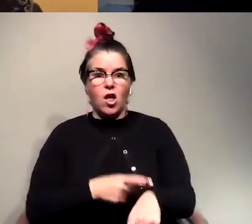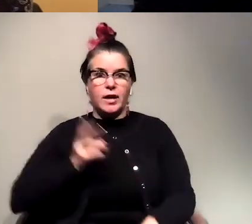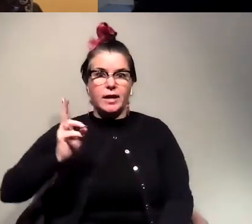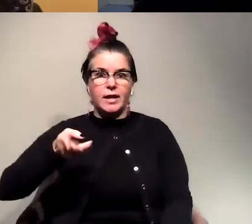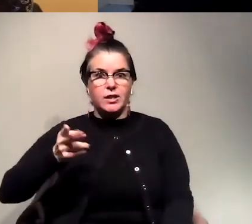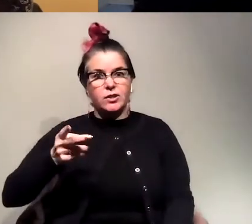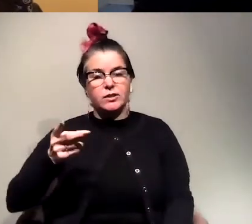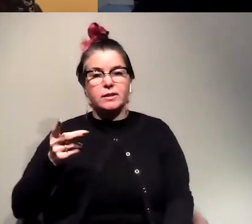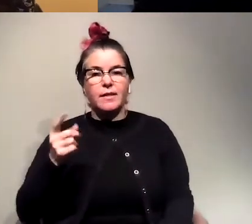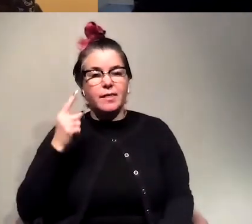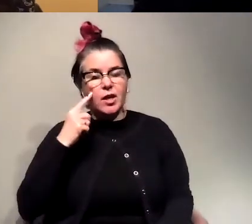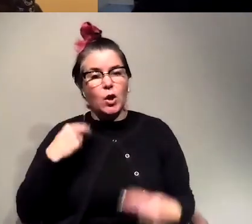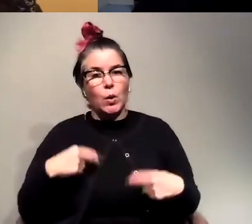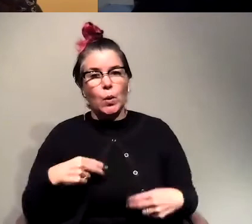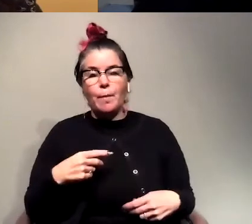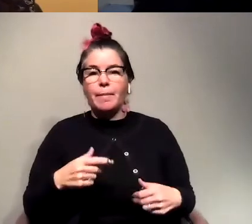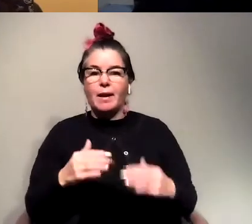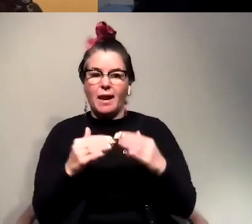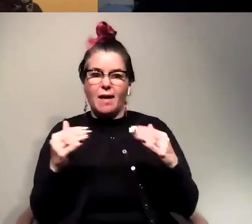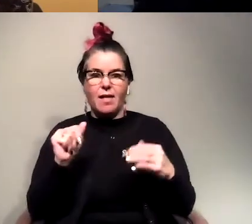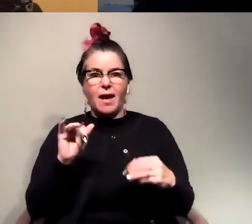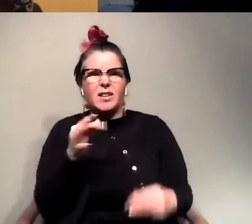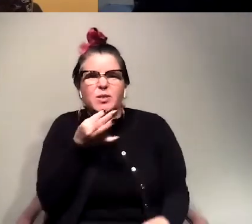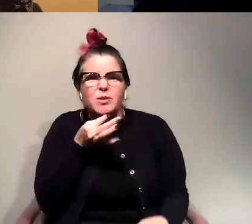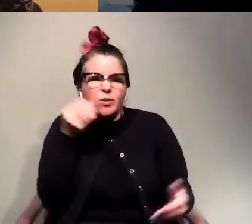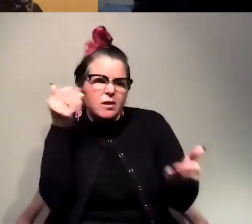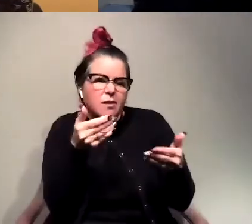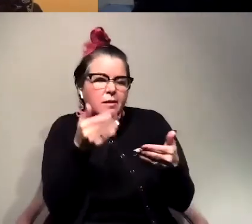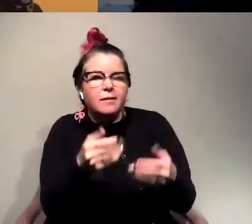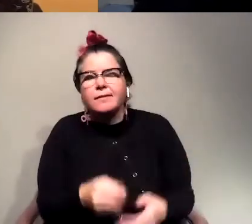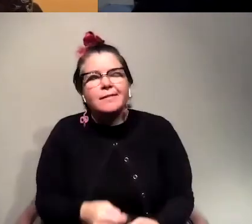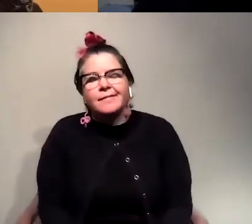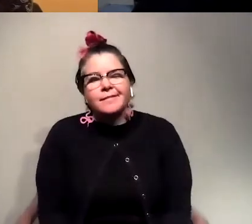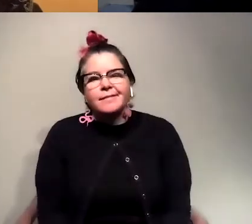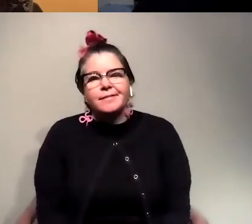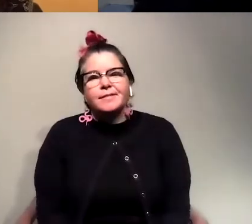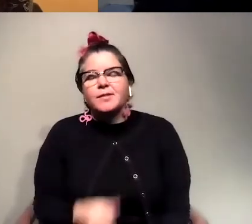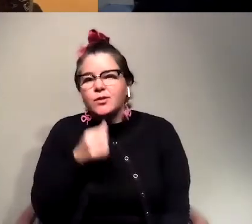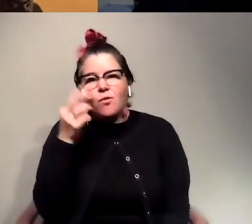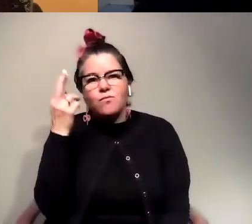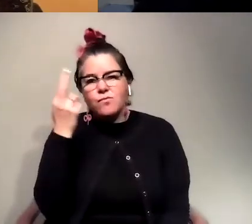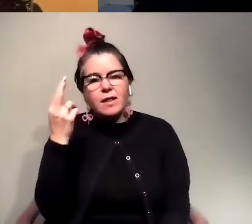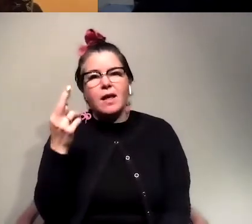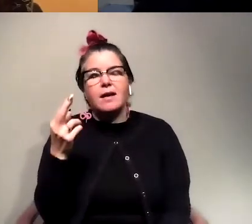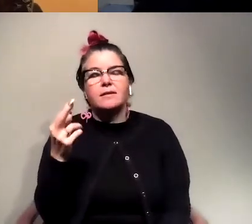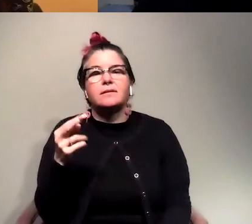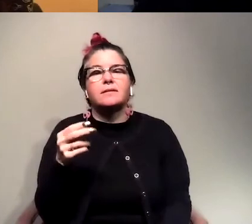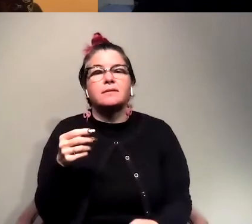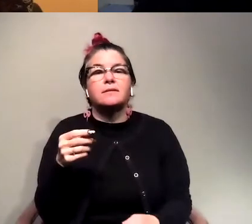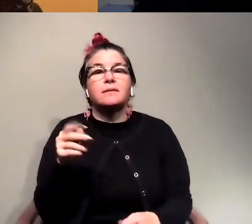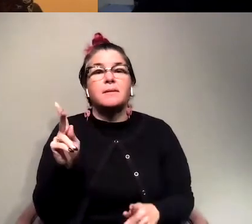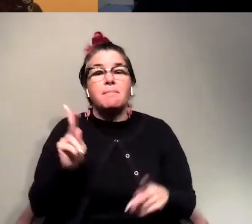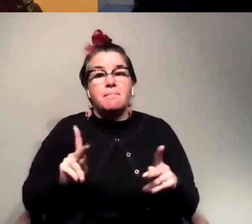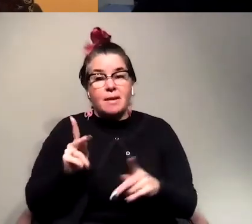human level AI is right around the corner, because I think we don't realize yet just how smart people